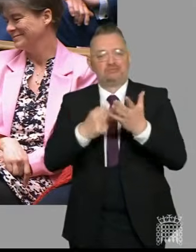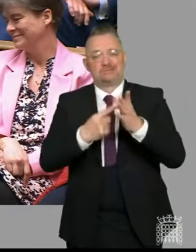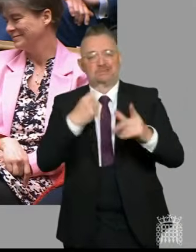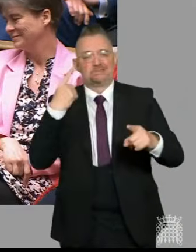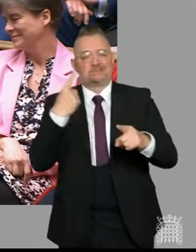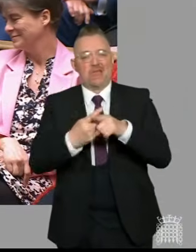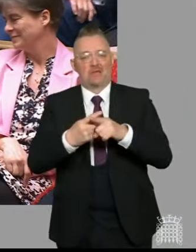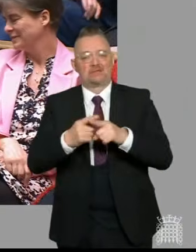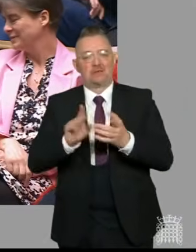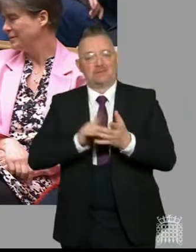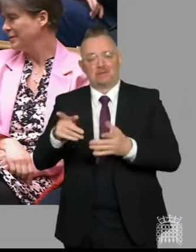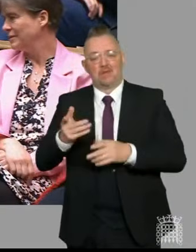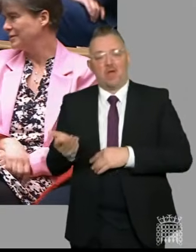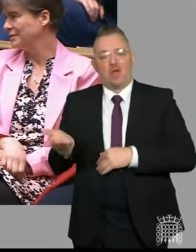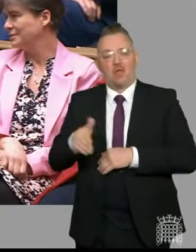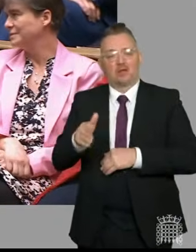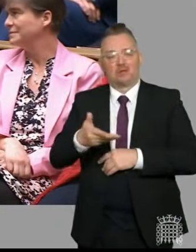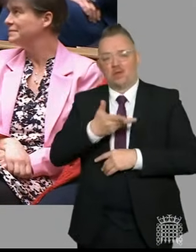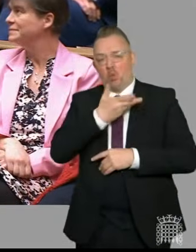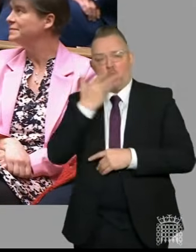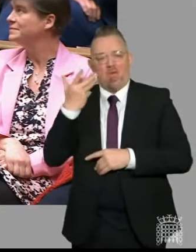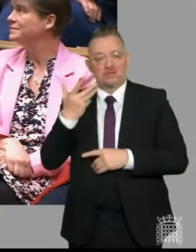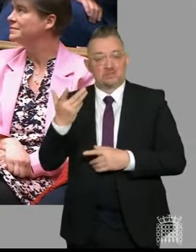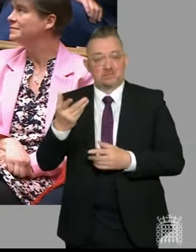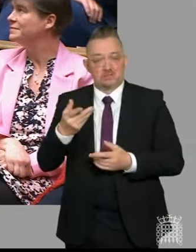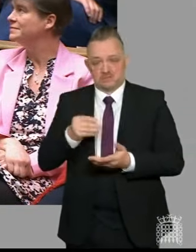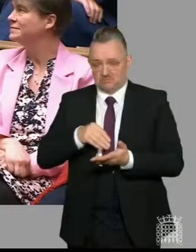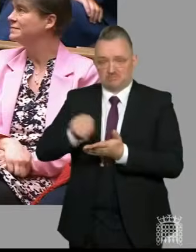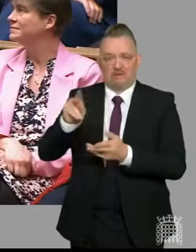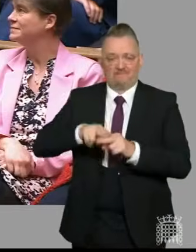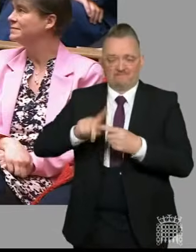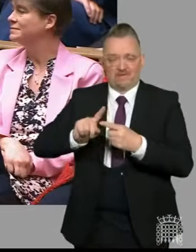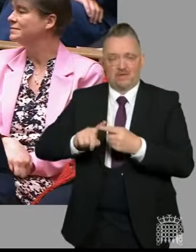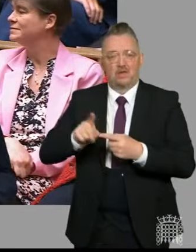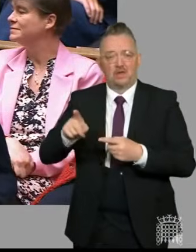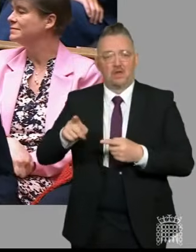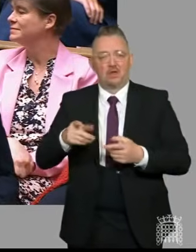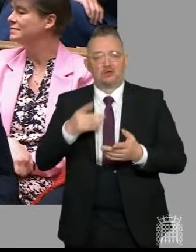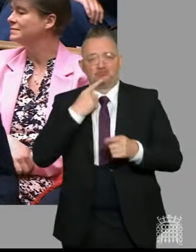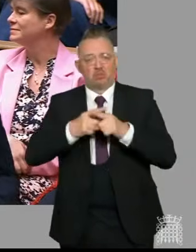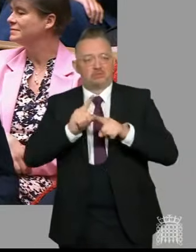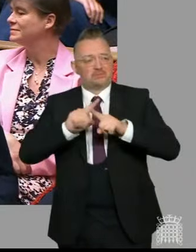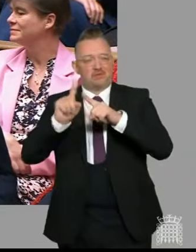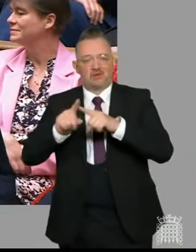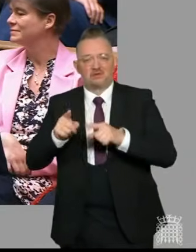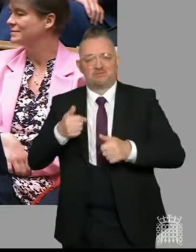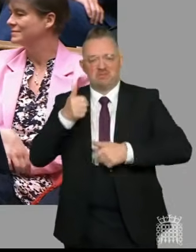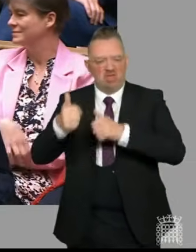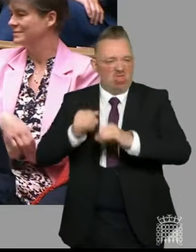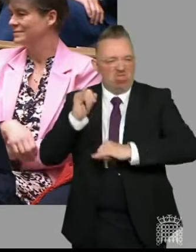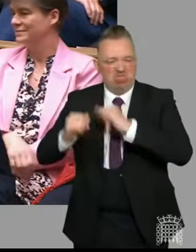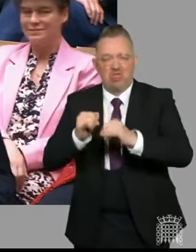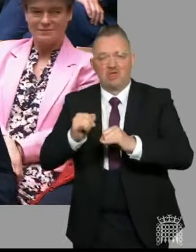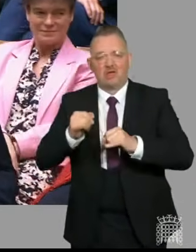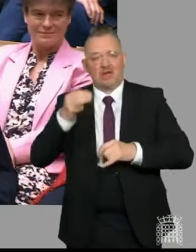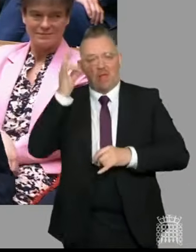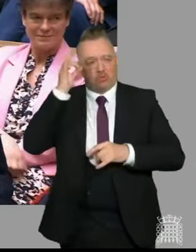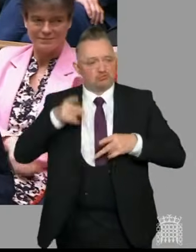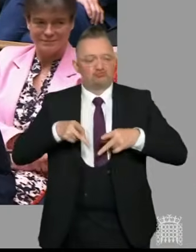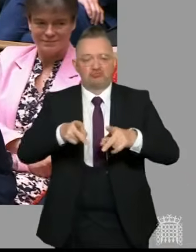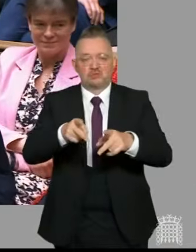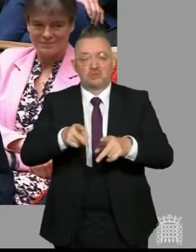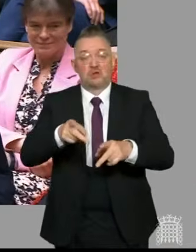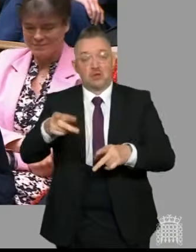take cunning enforcement against rogue and absent landlords who plague Tunstall High Street, and are increasing crime and antisocial behaviour